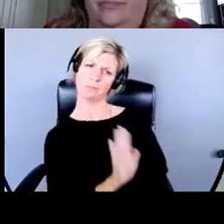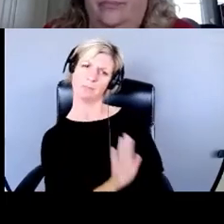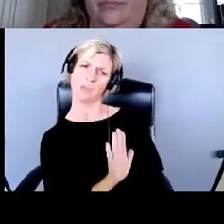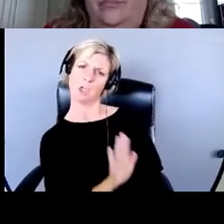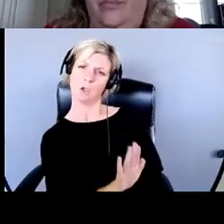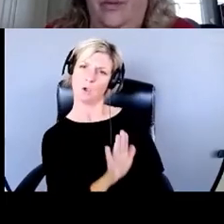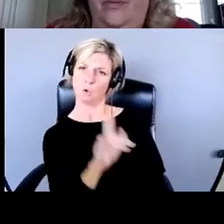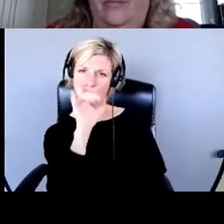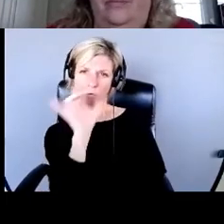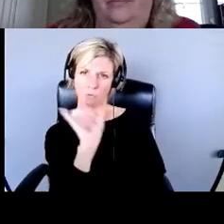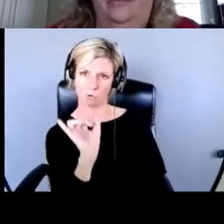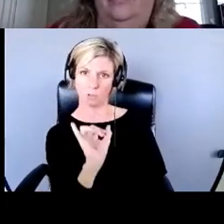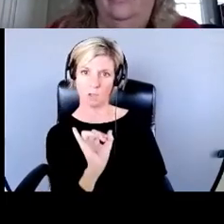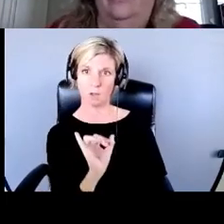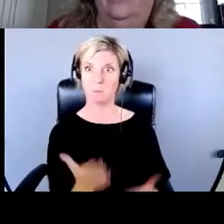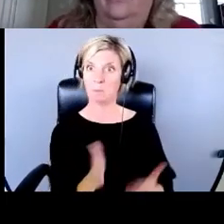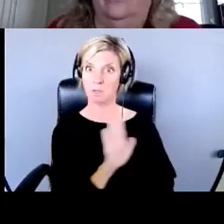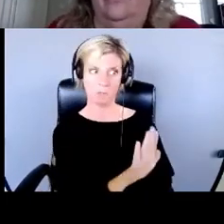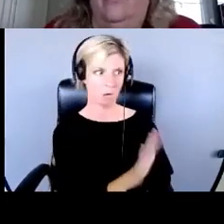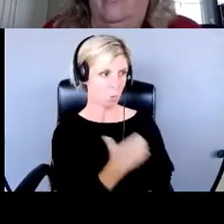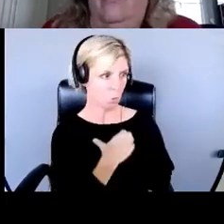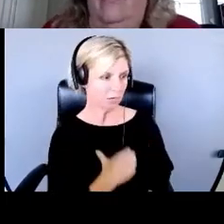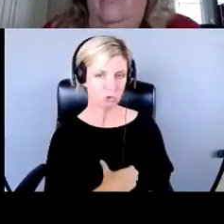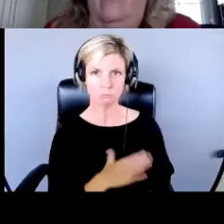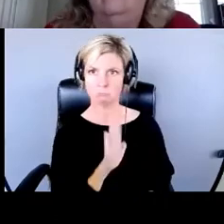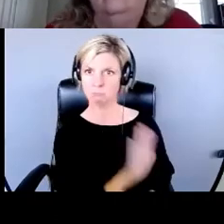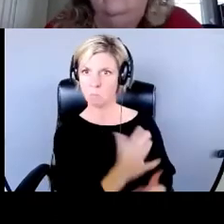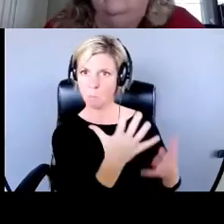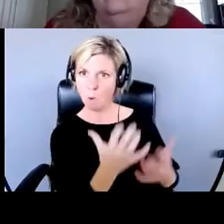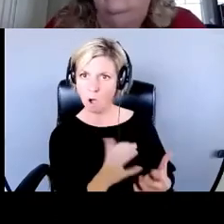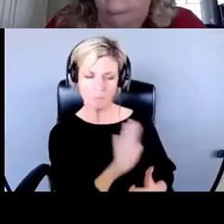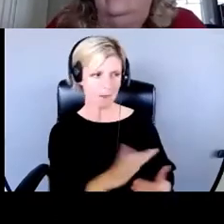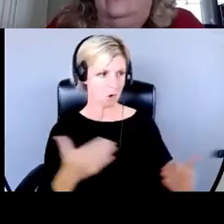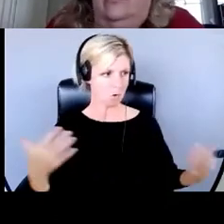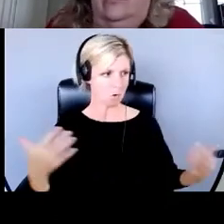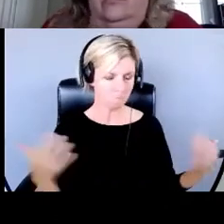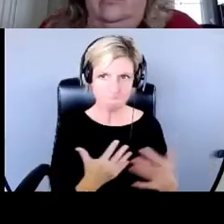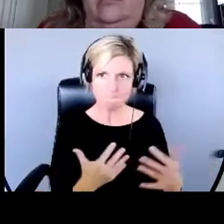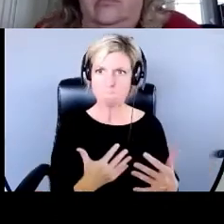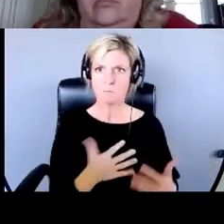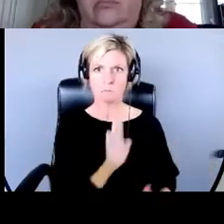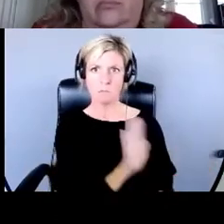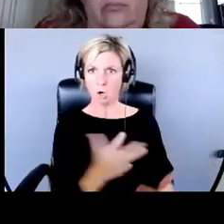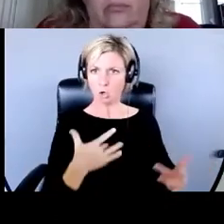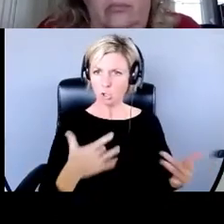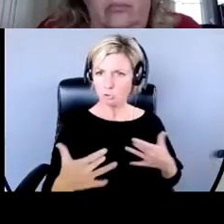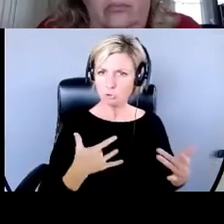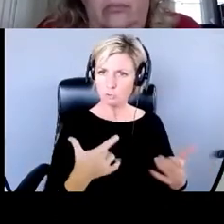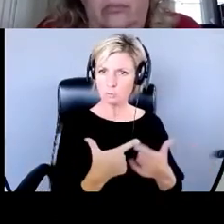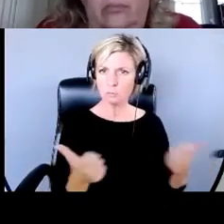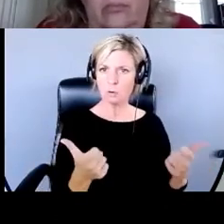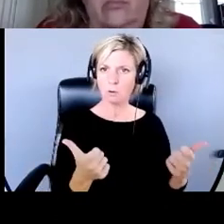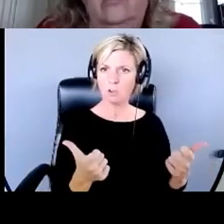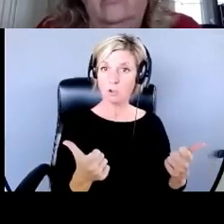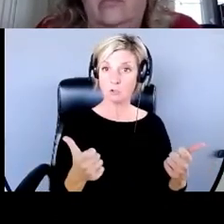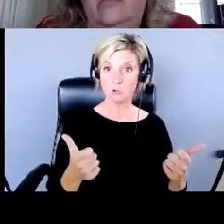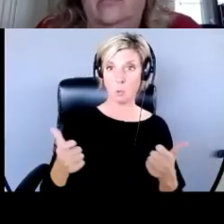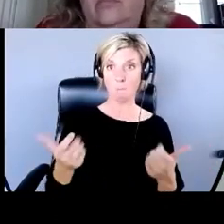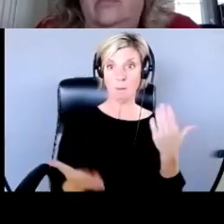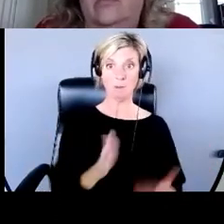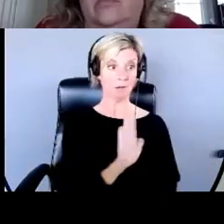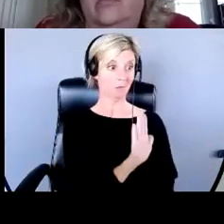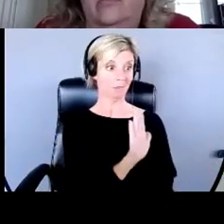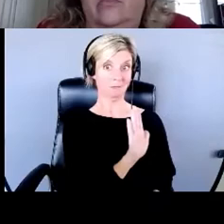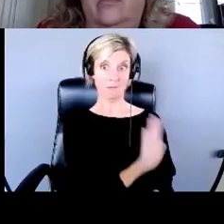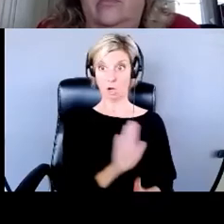their fears, their concerns, as opposed to often the concerns that their children are bringing forward,